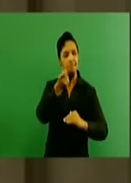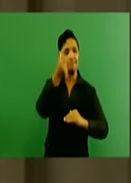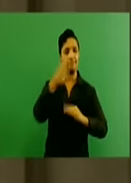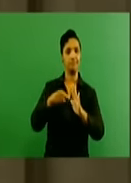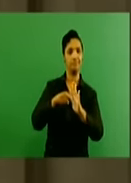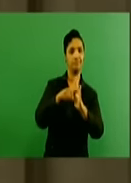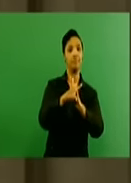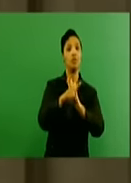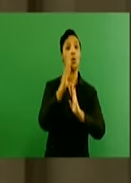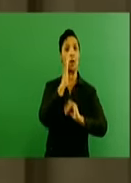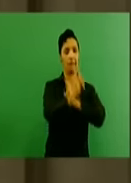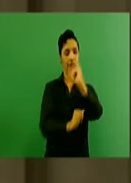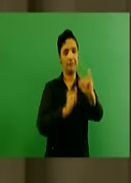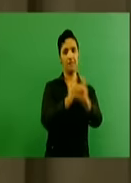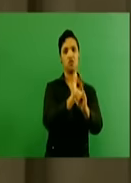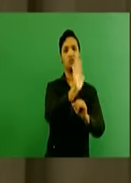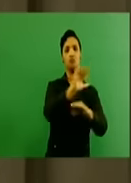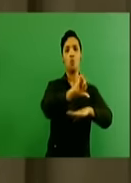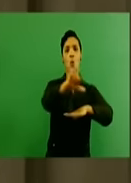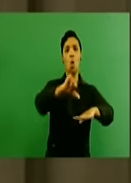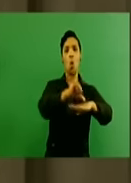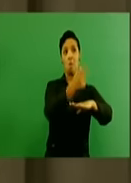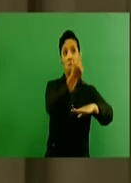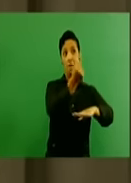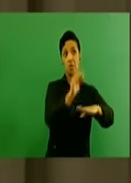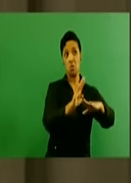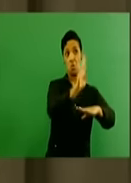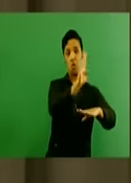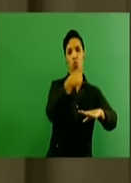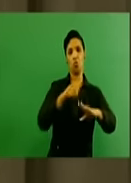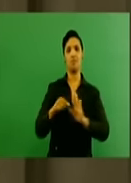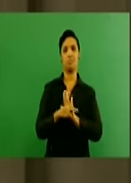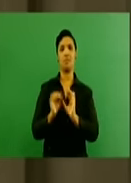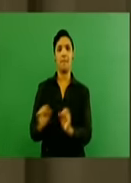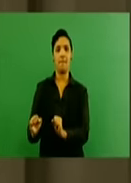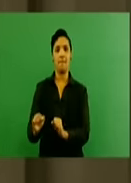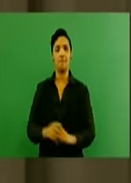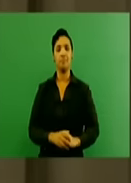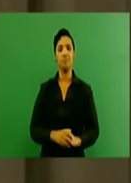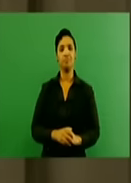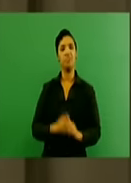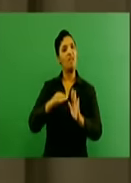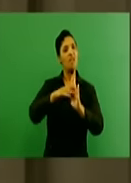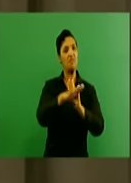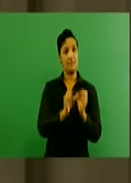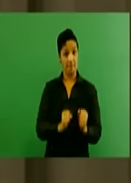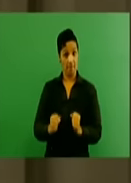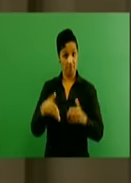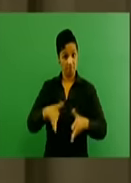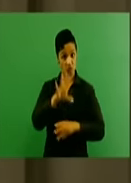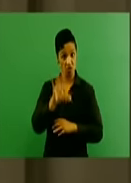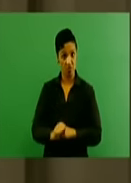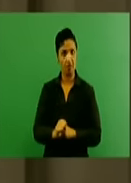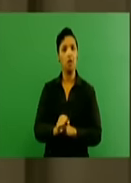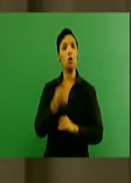adjustment in the international oil price assumption. The forecast for core inflation is lower than the